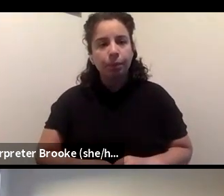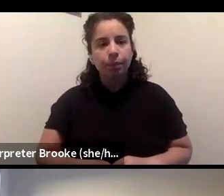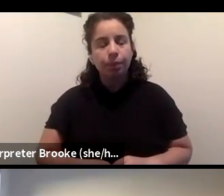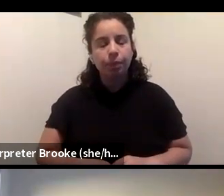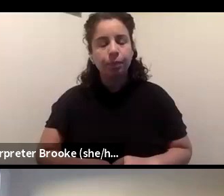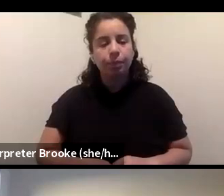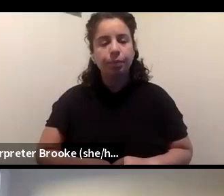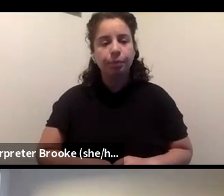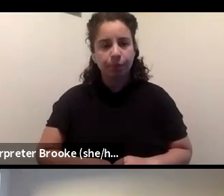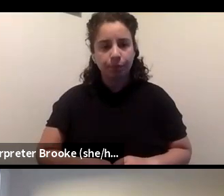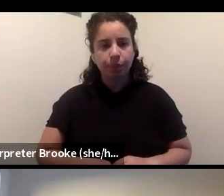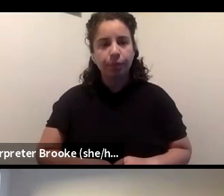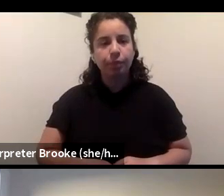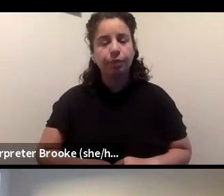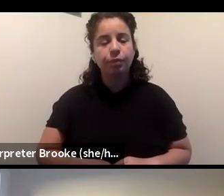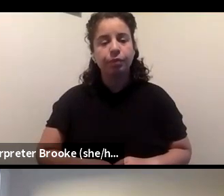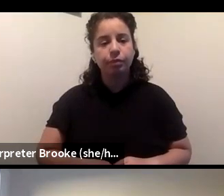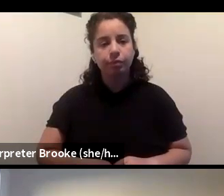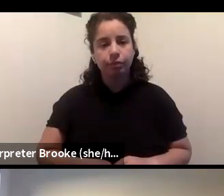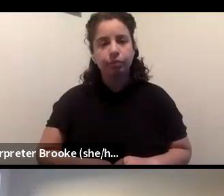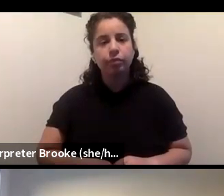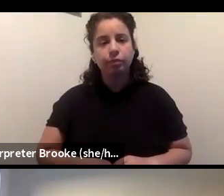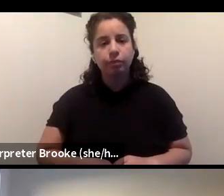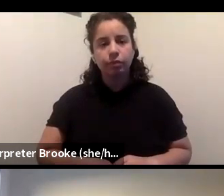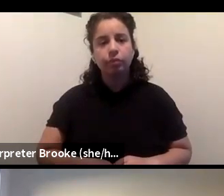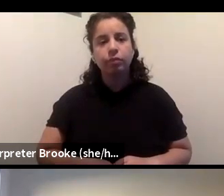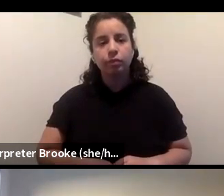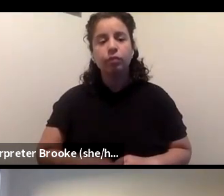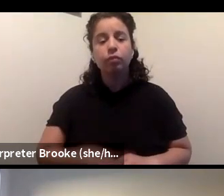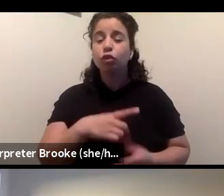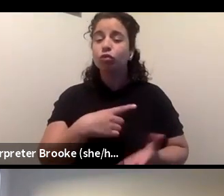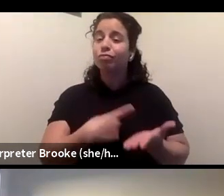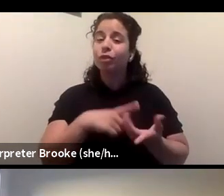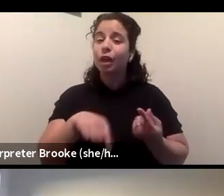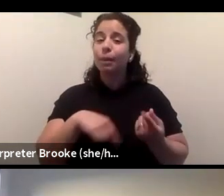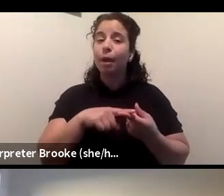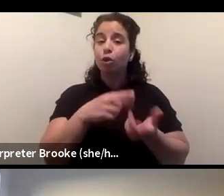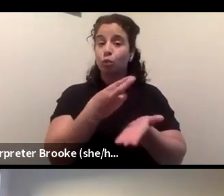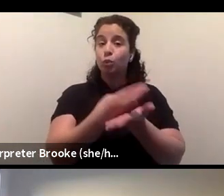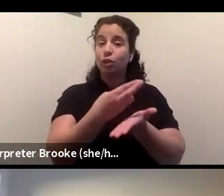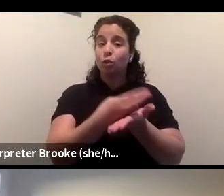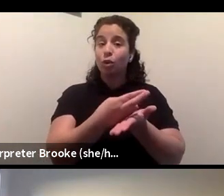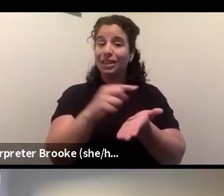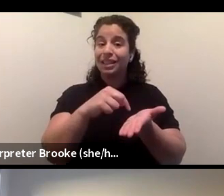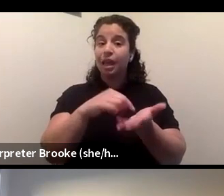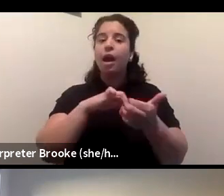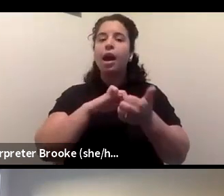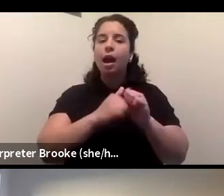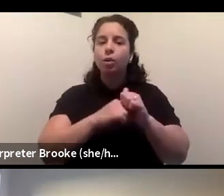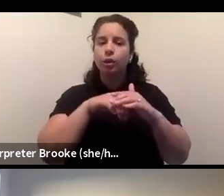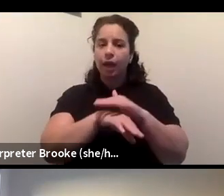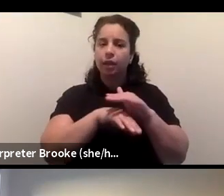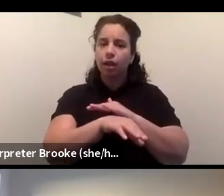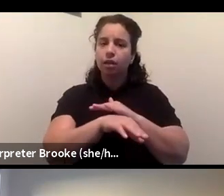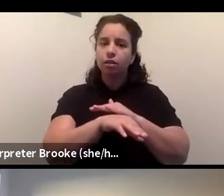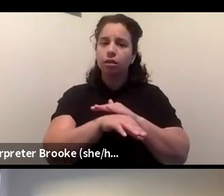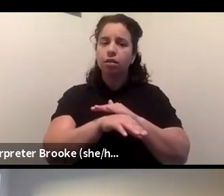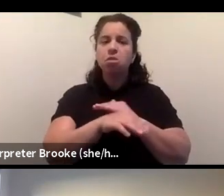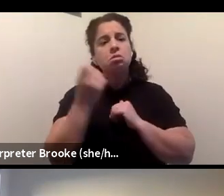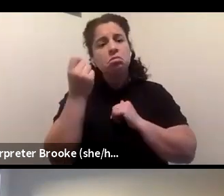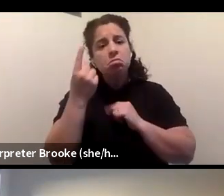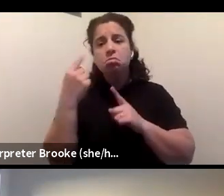I think about access to resources and the ways that we culturally are, that